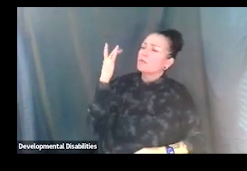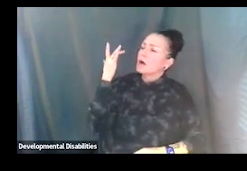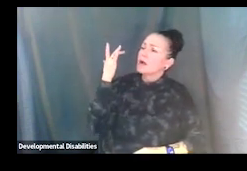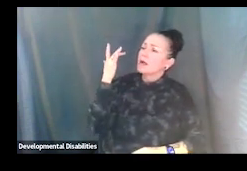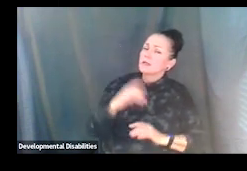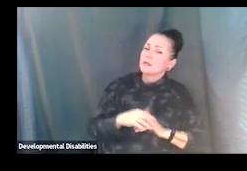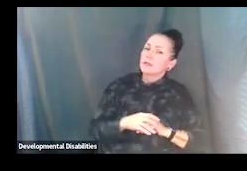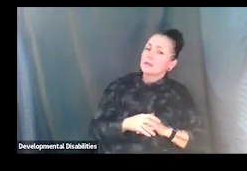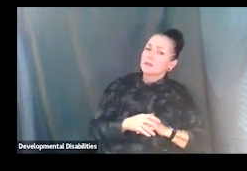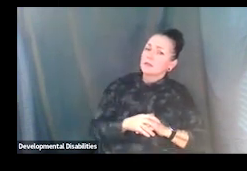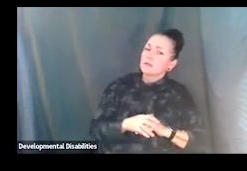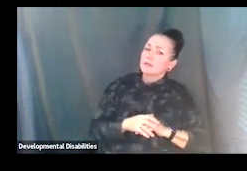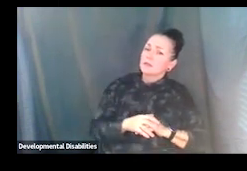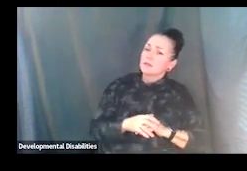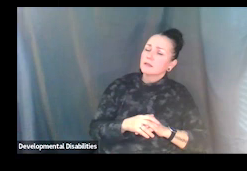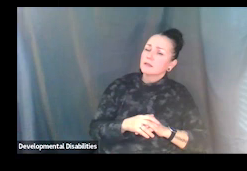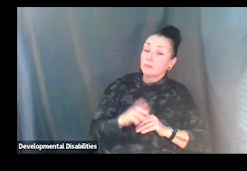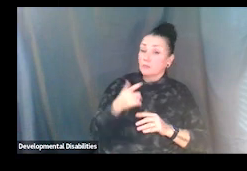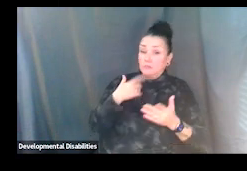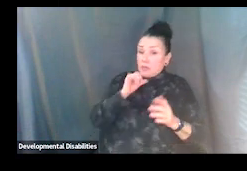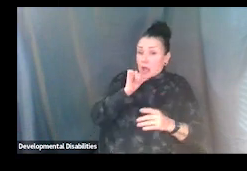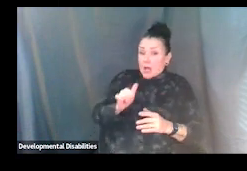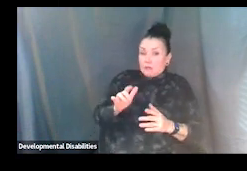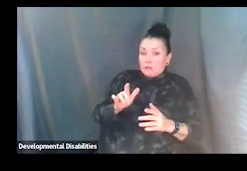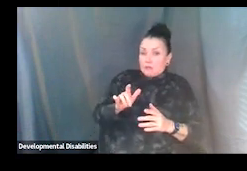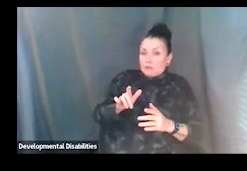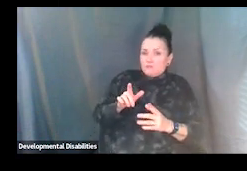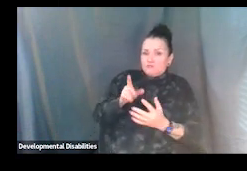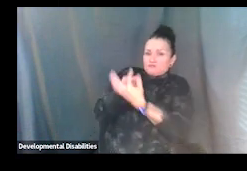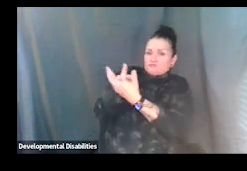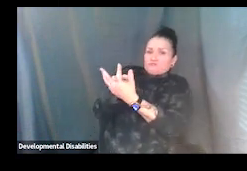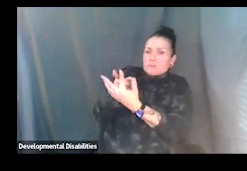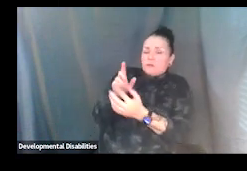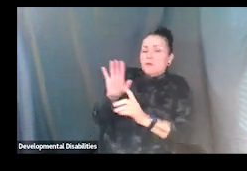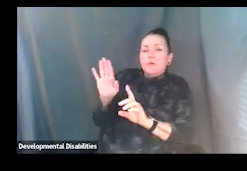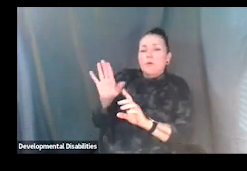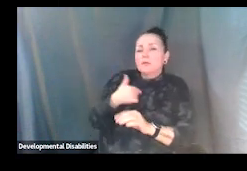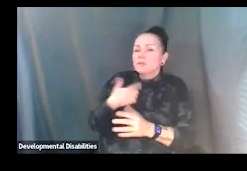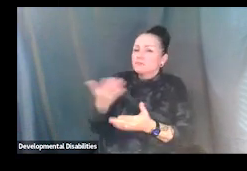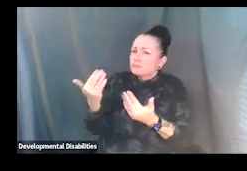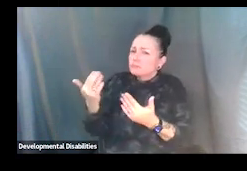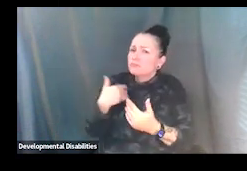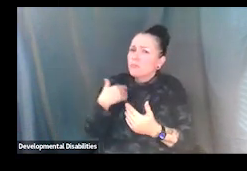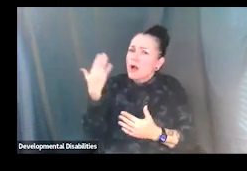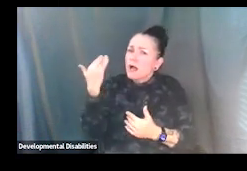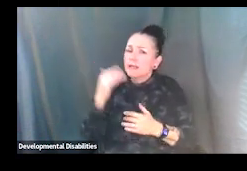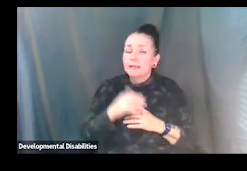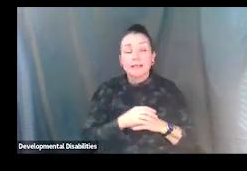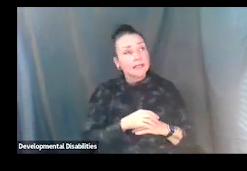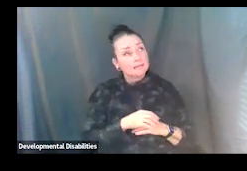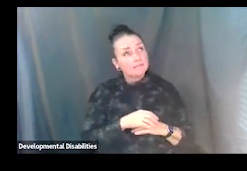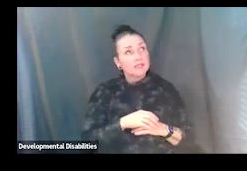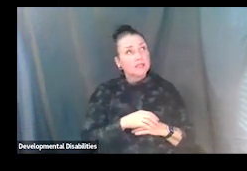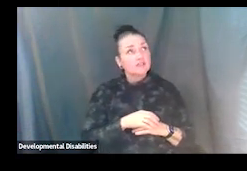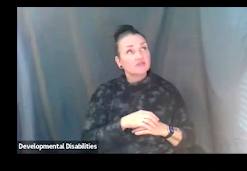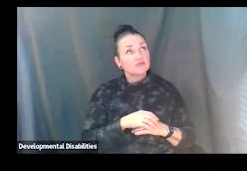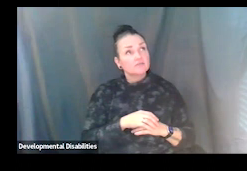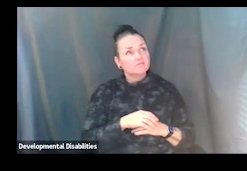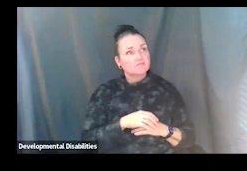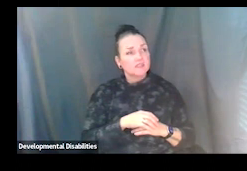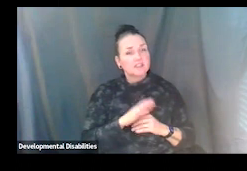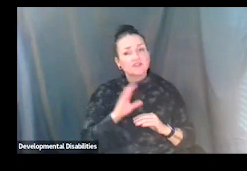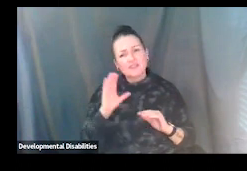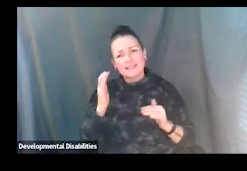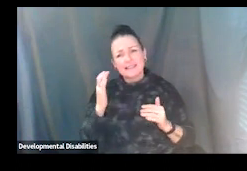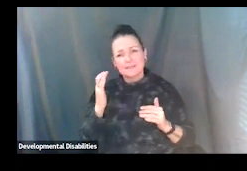for me, certainly studies and that sort of stuff have been done in the older kids, and there hasn't been a lot, and you've demonstrated it quite well in the talk. There hasn't been a lot of